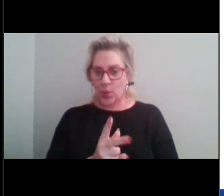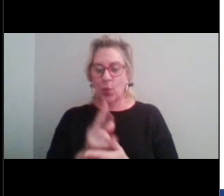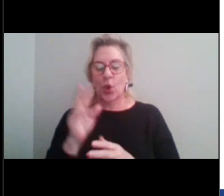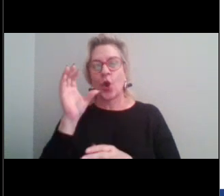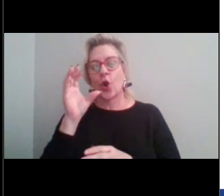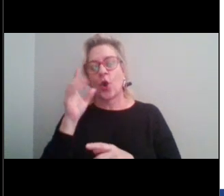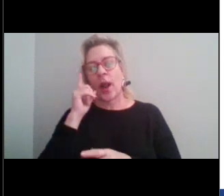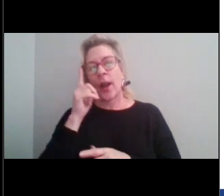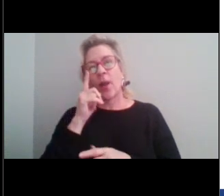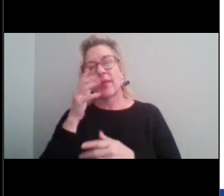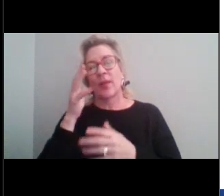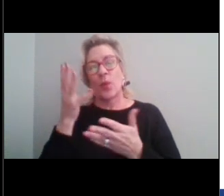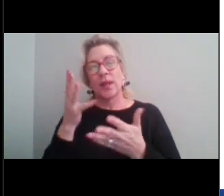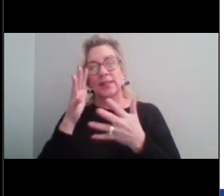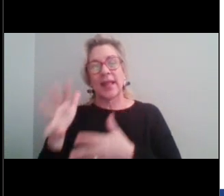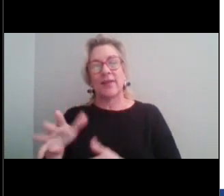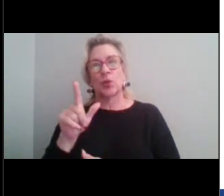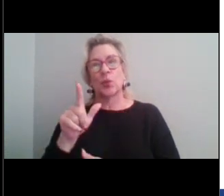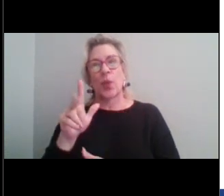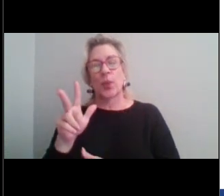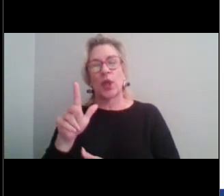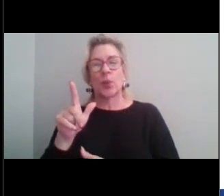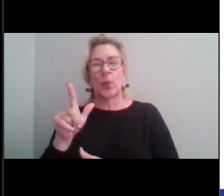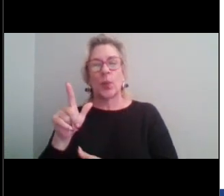remainder in 23 and 24 to clear all of it.